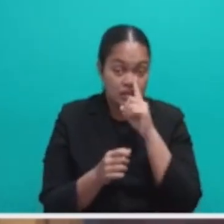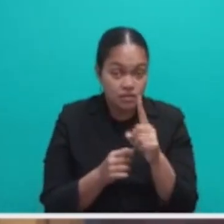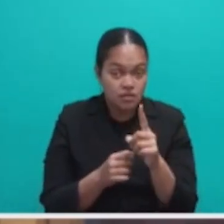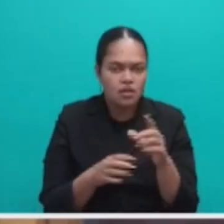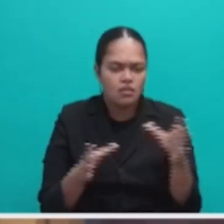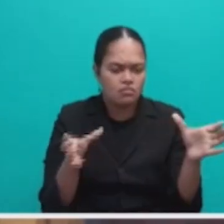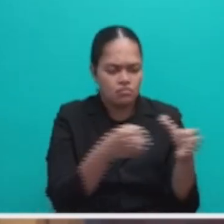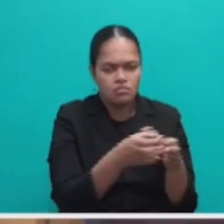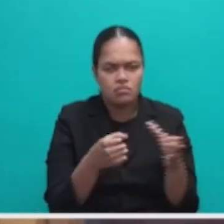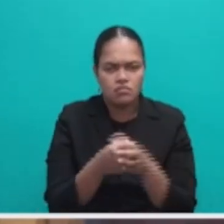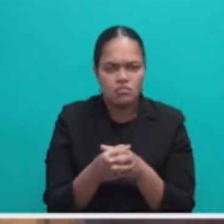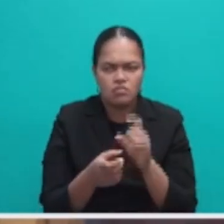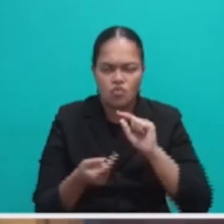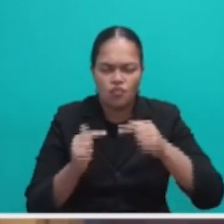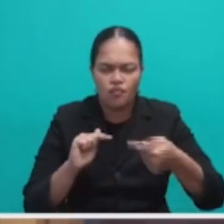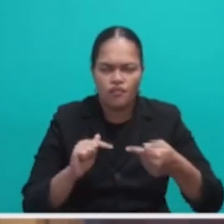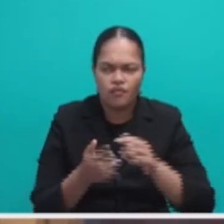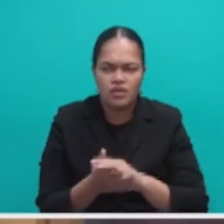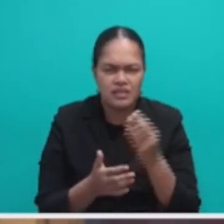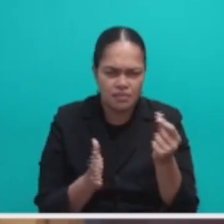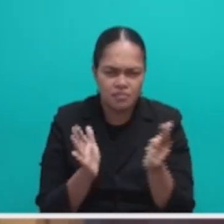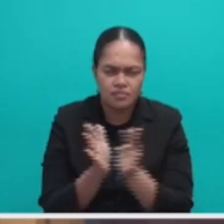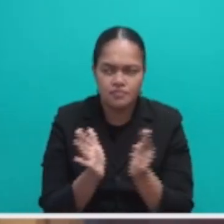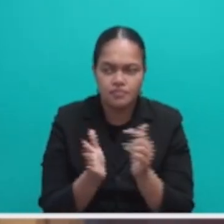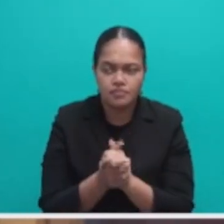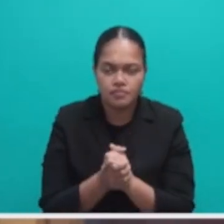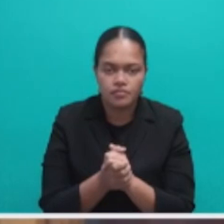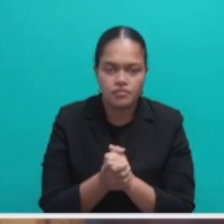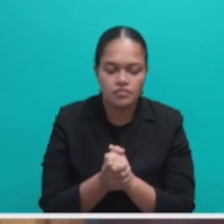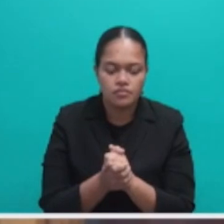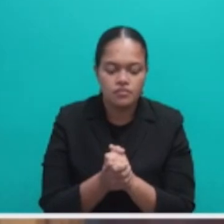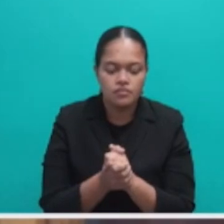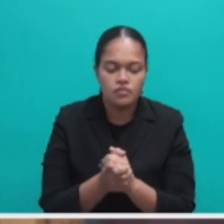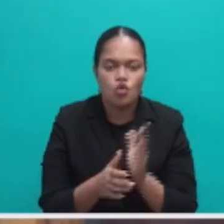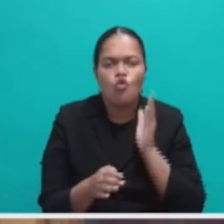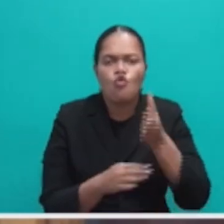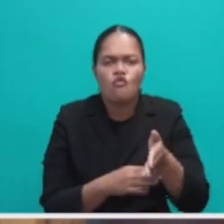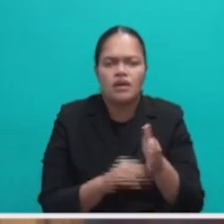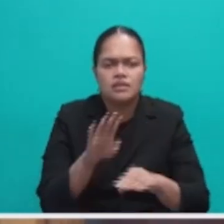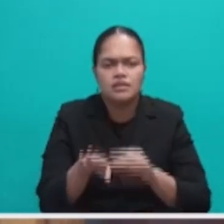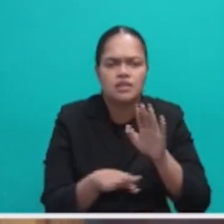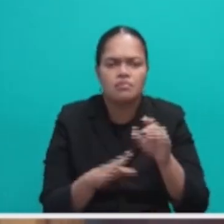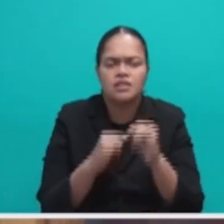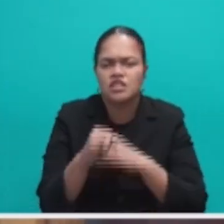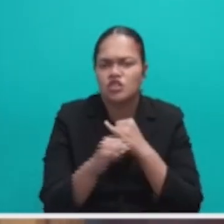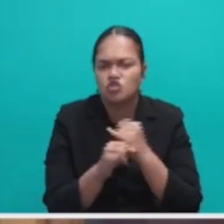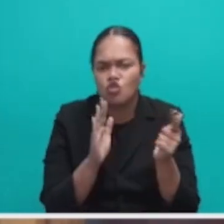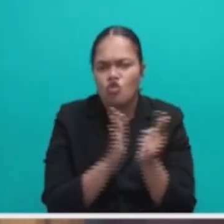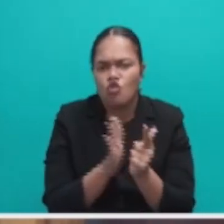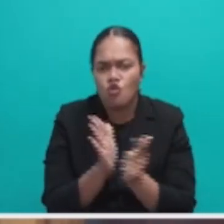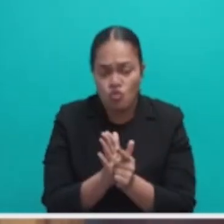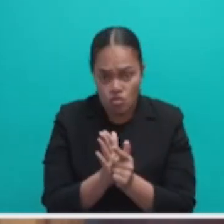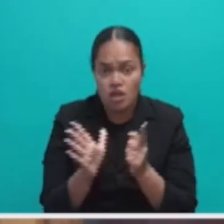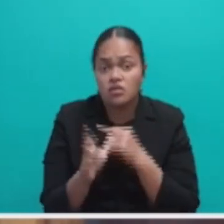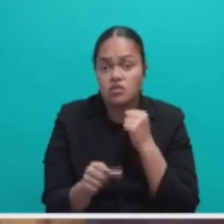the parties to the conflict. Some legal scholars describe our submission as overstepping international law. Perhaps the Attorney